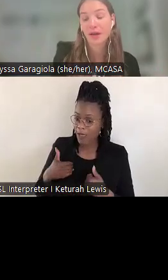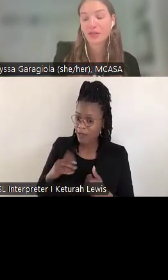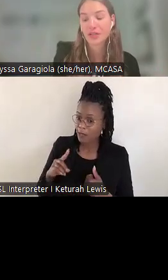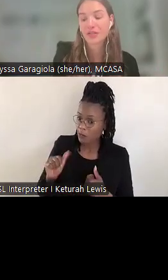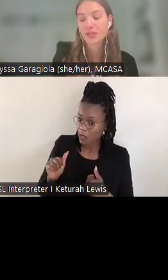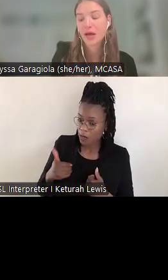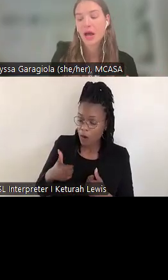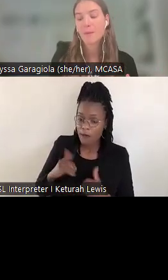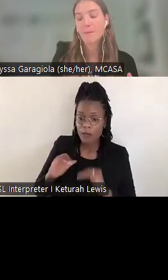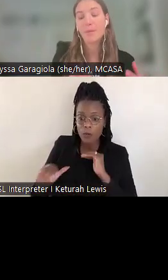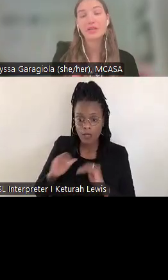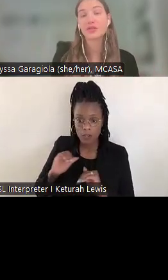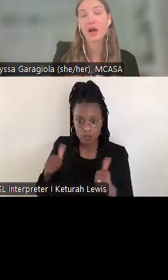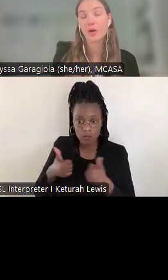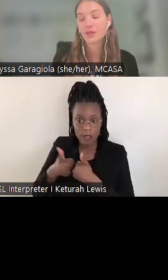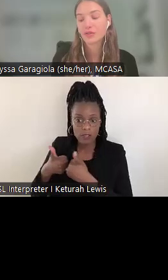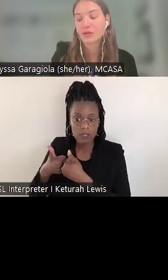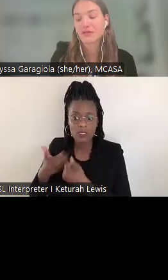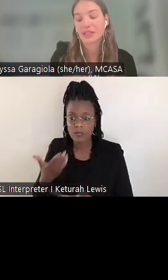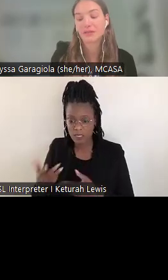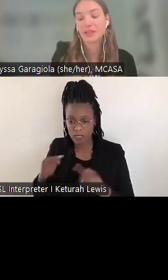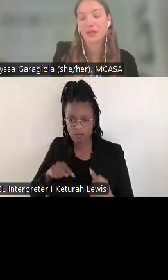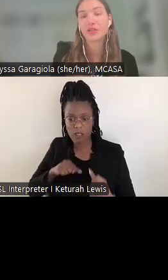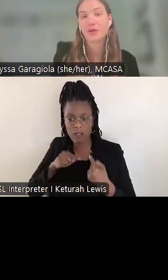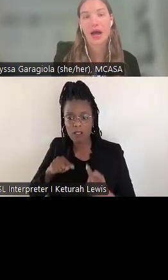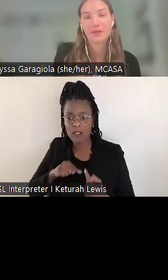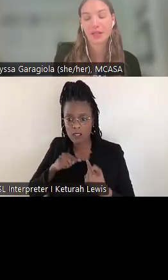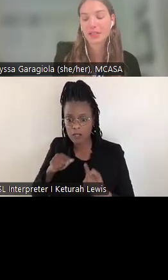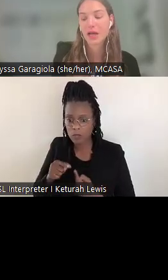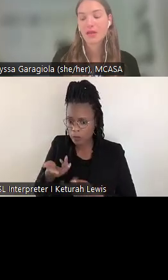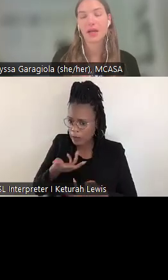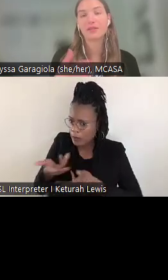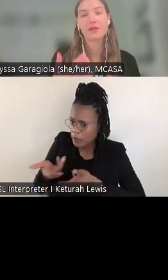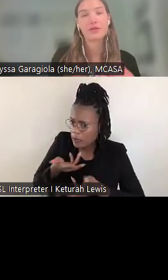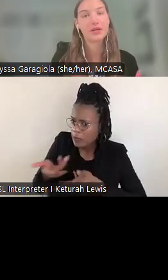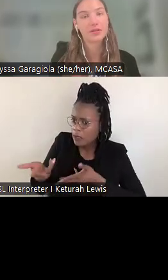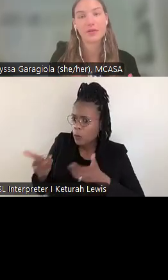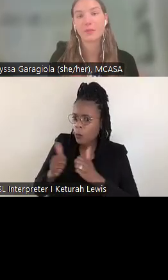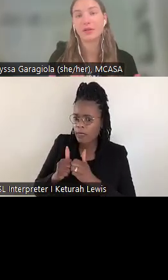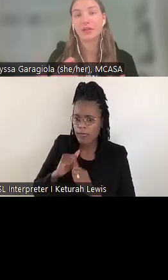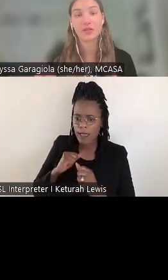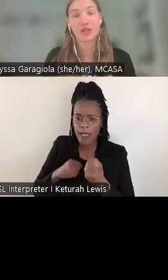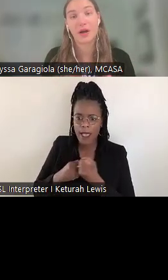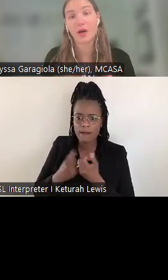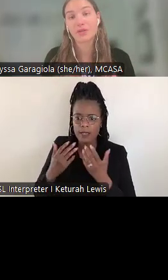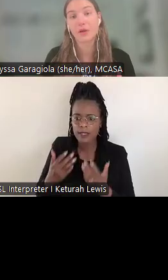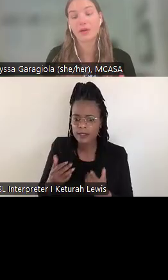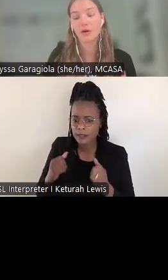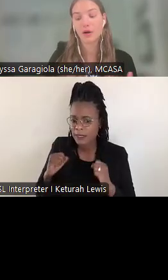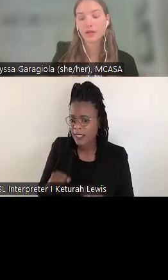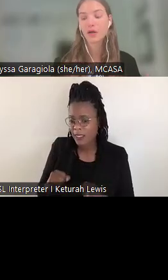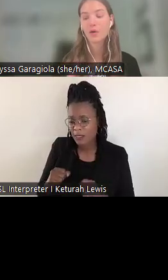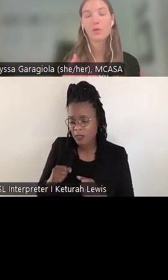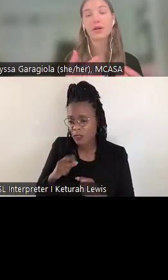communication challenges may struggle to effectively engage with advocates, and that can further hinder their ability to share what's